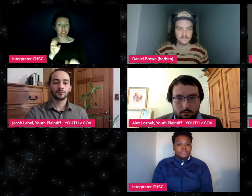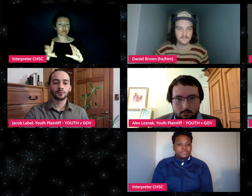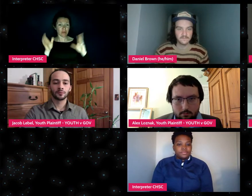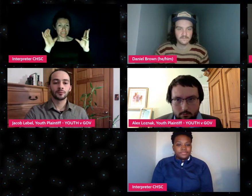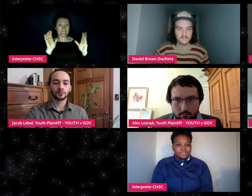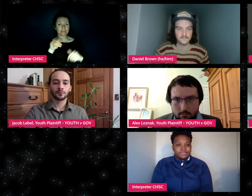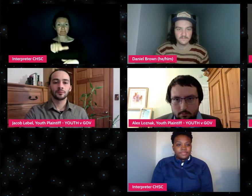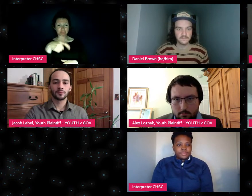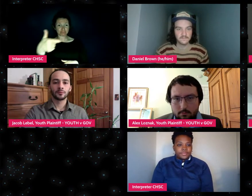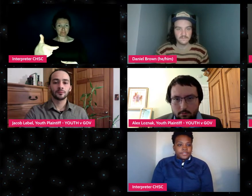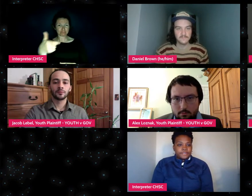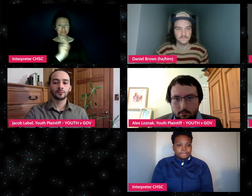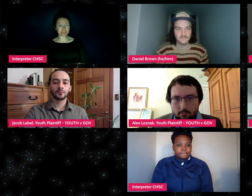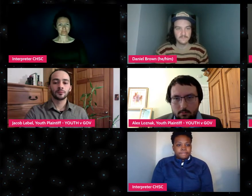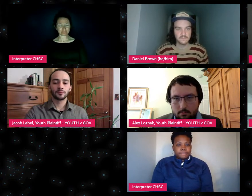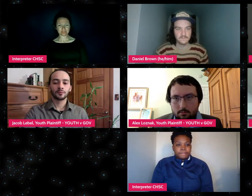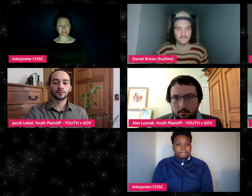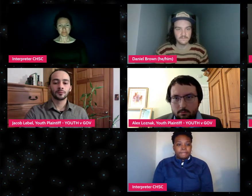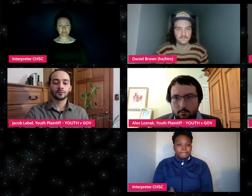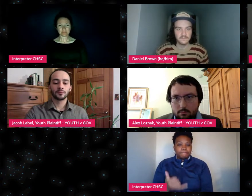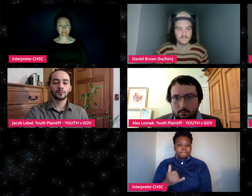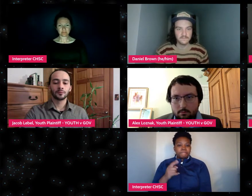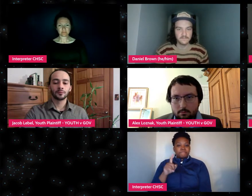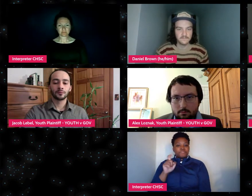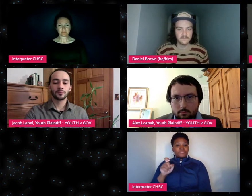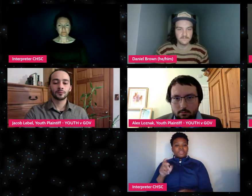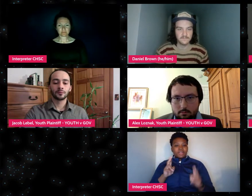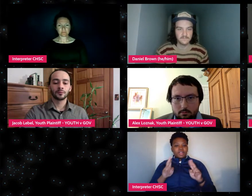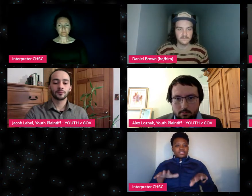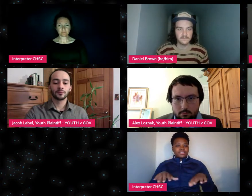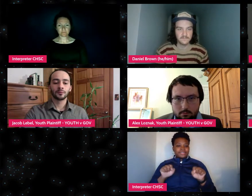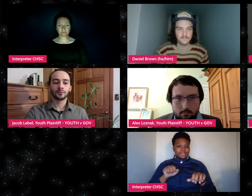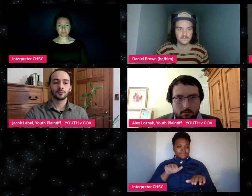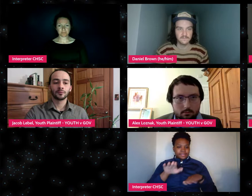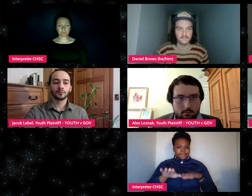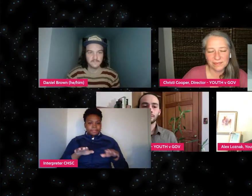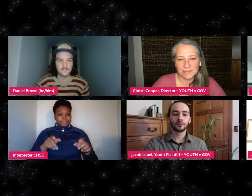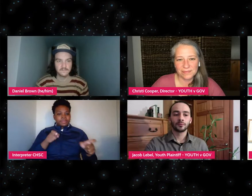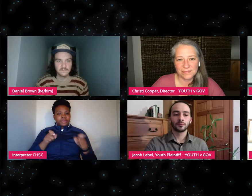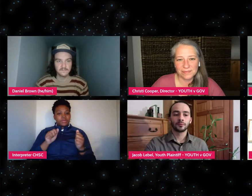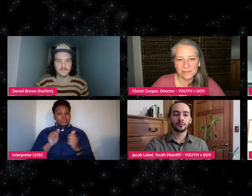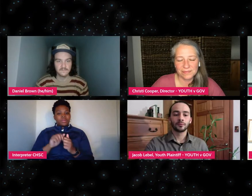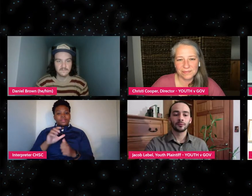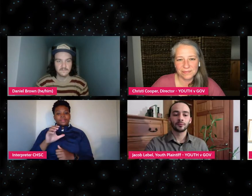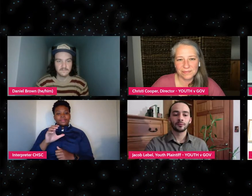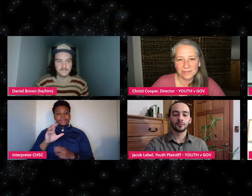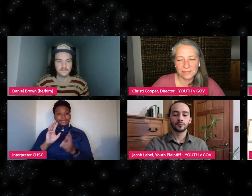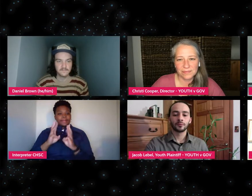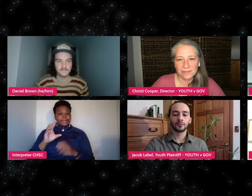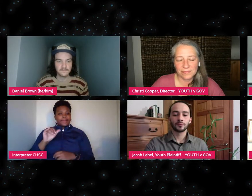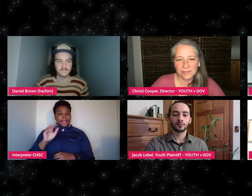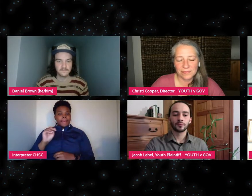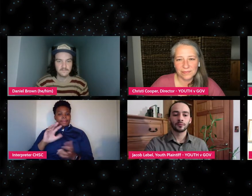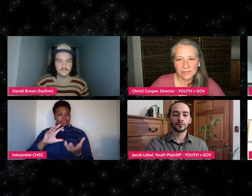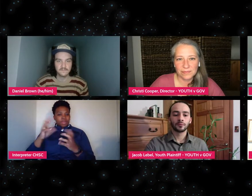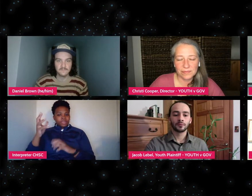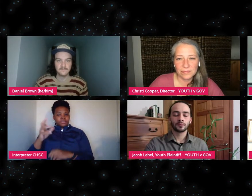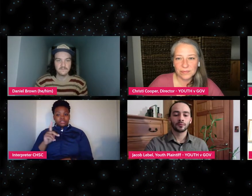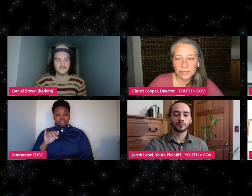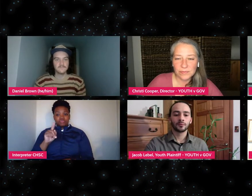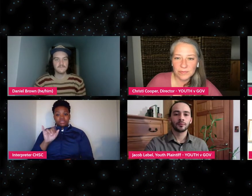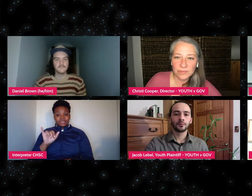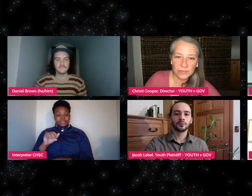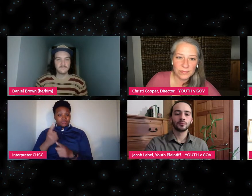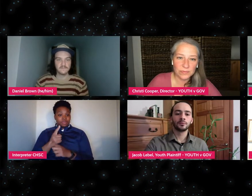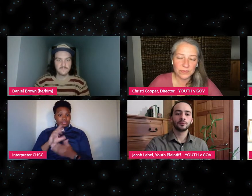urgently take steps to deal with this climate crisis. And as Christi correctly said, and has the